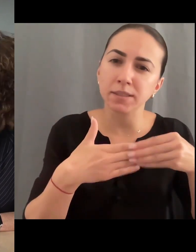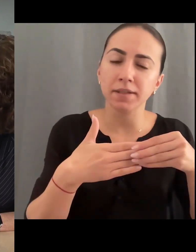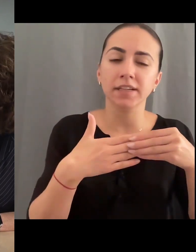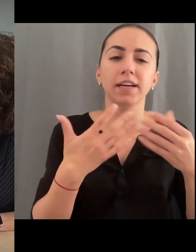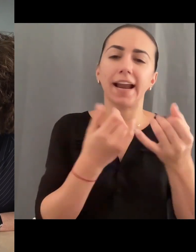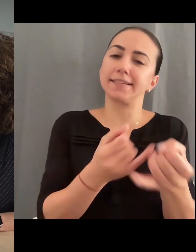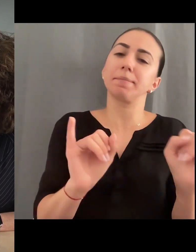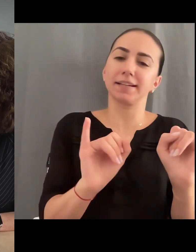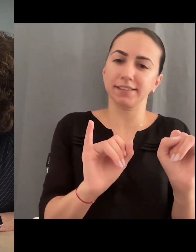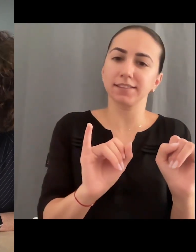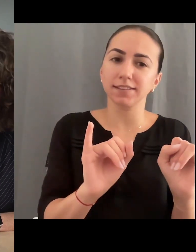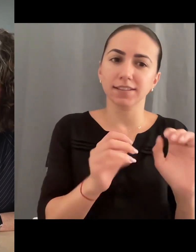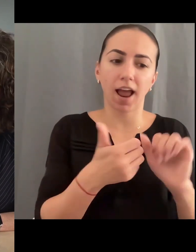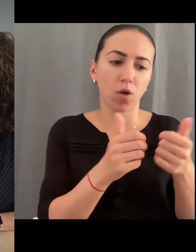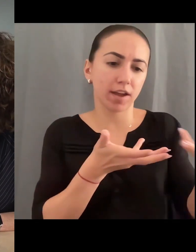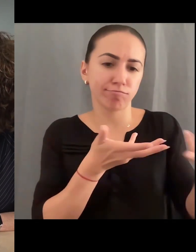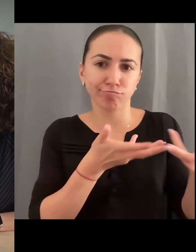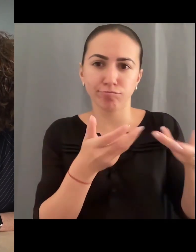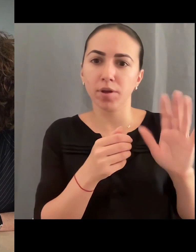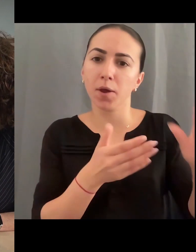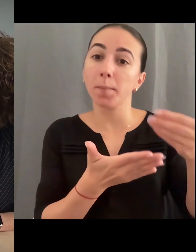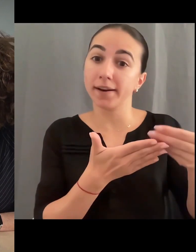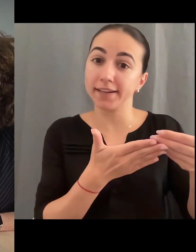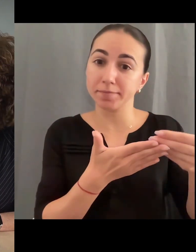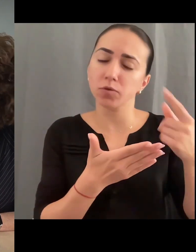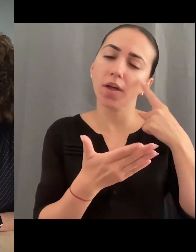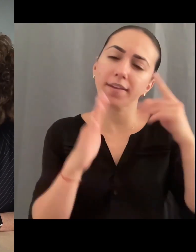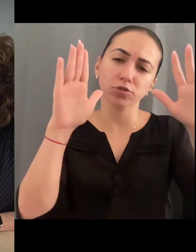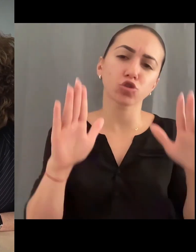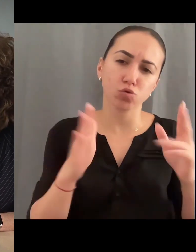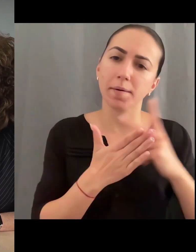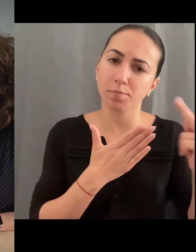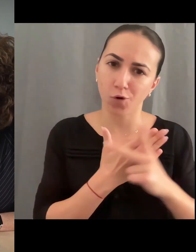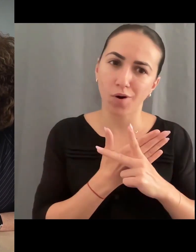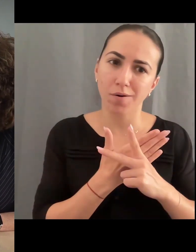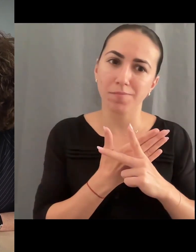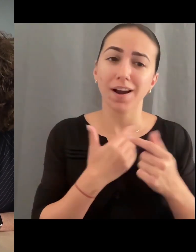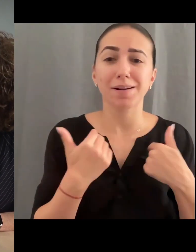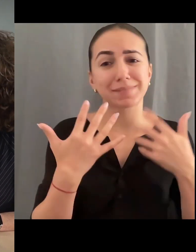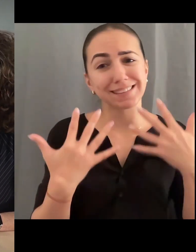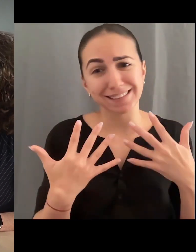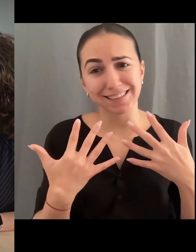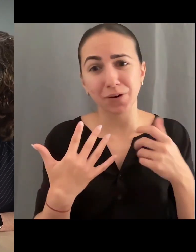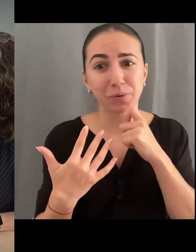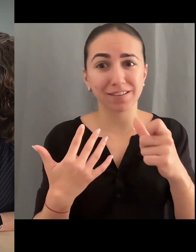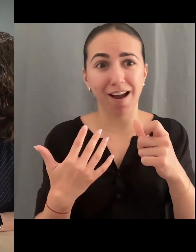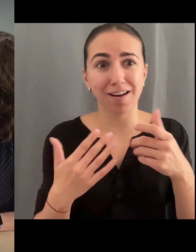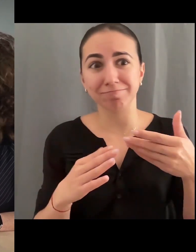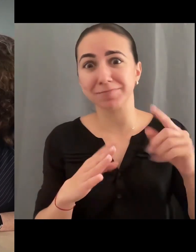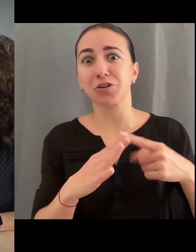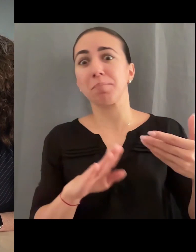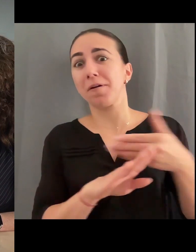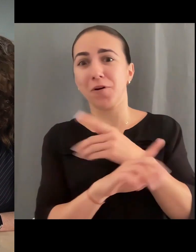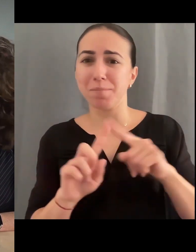of independence to how they're spending money. So I think it's a great program, and I'm sad that we didn't start it sooner, but here we